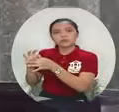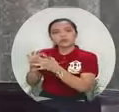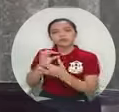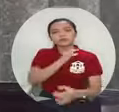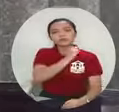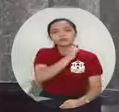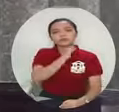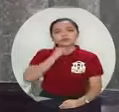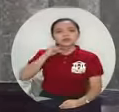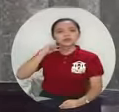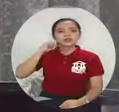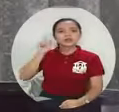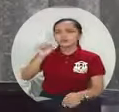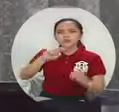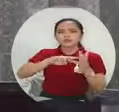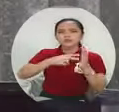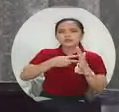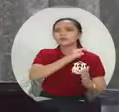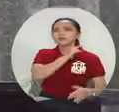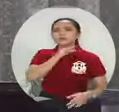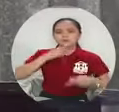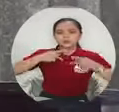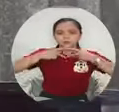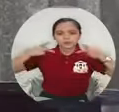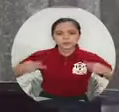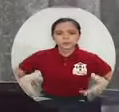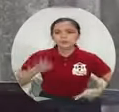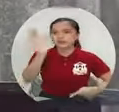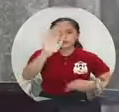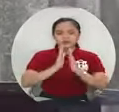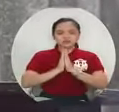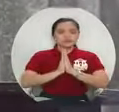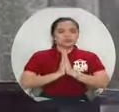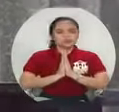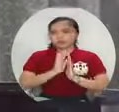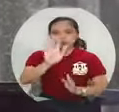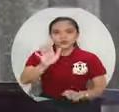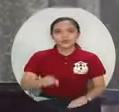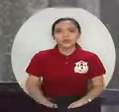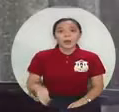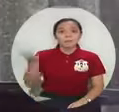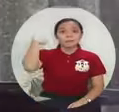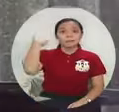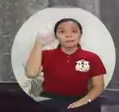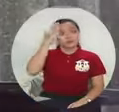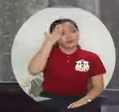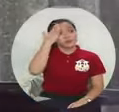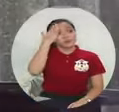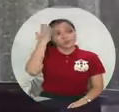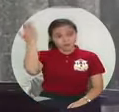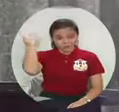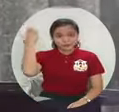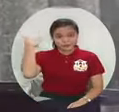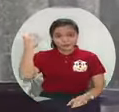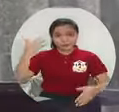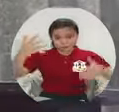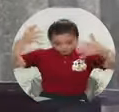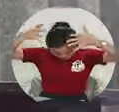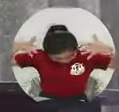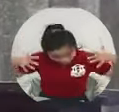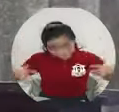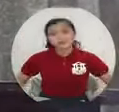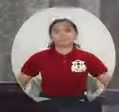First fruit giving is actually for the priest. Practically speaking, God